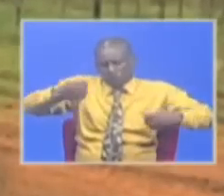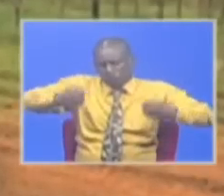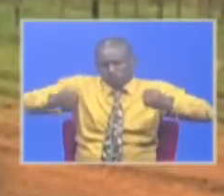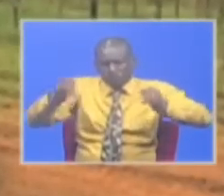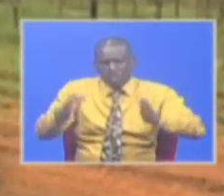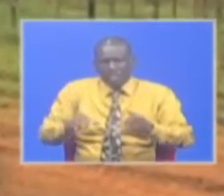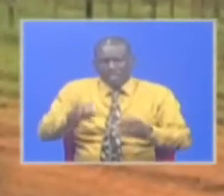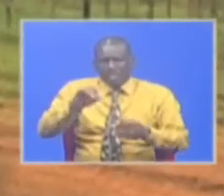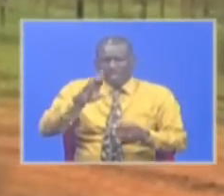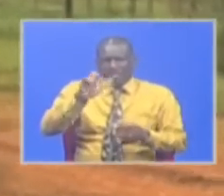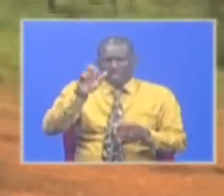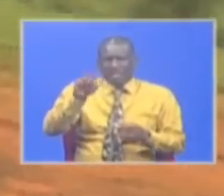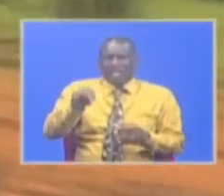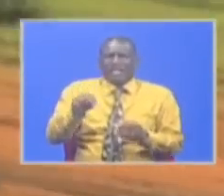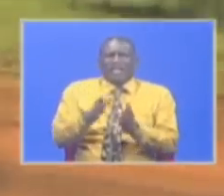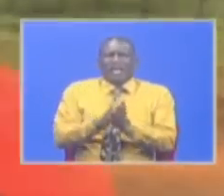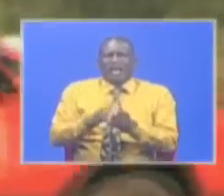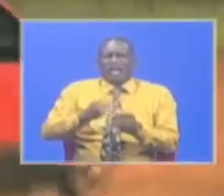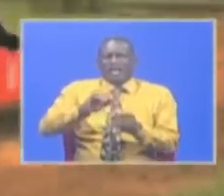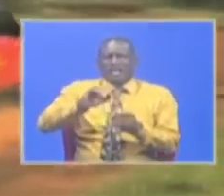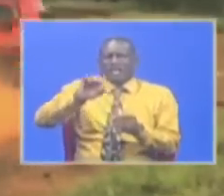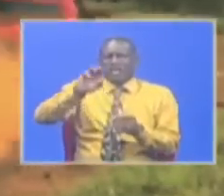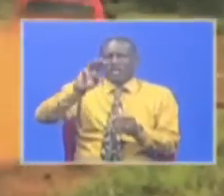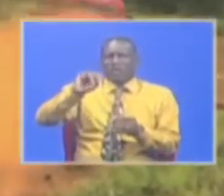Imran Hakada and Shaleen Mughal.